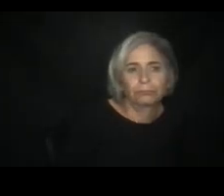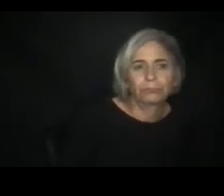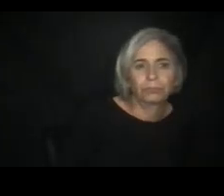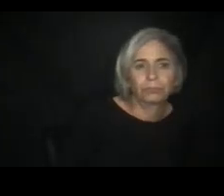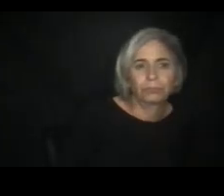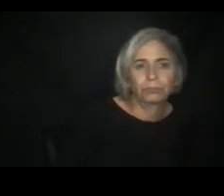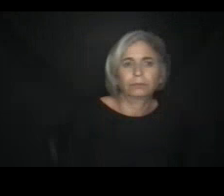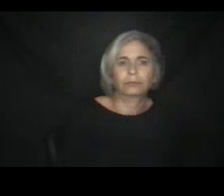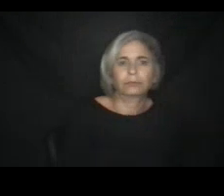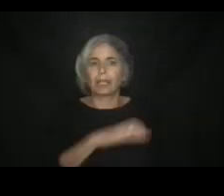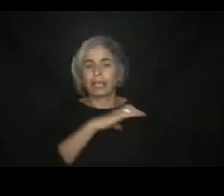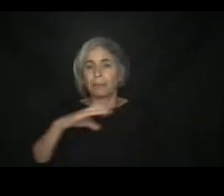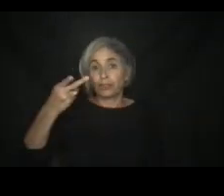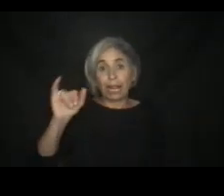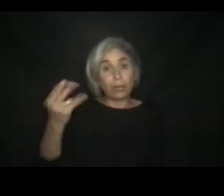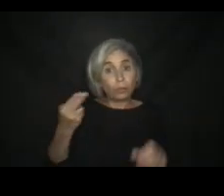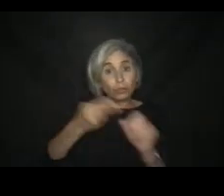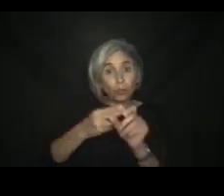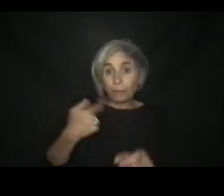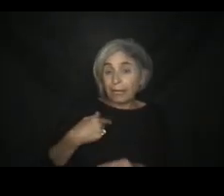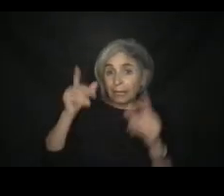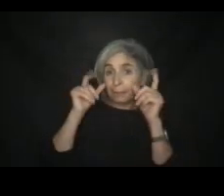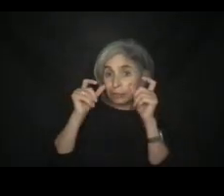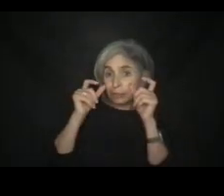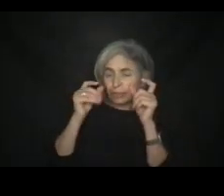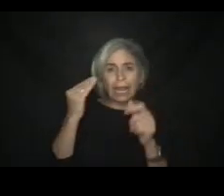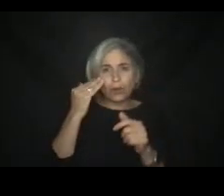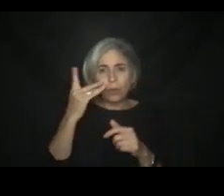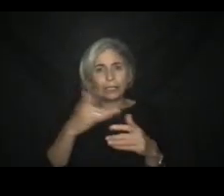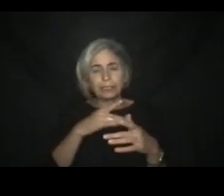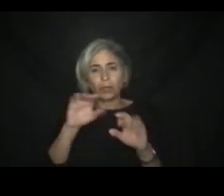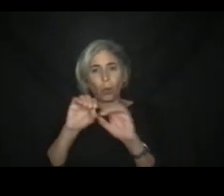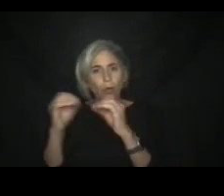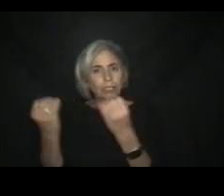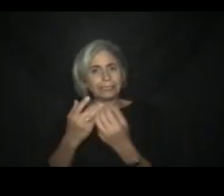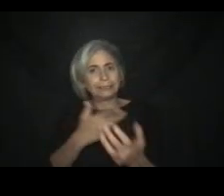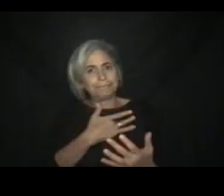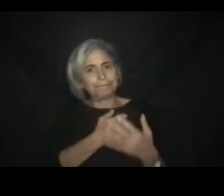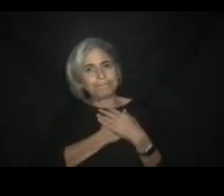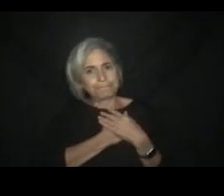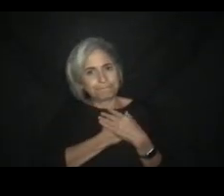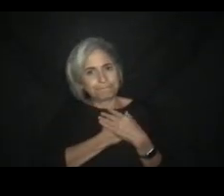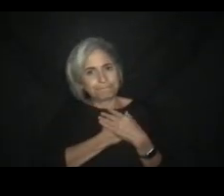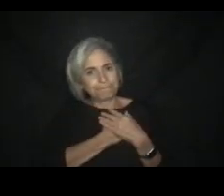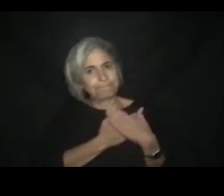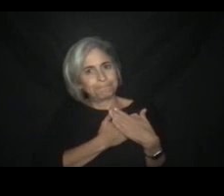Commissioner Hay, would you like to join me? I know this organization is near and dear to your heart.